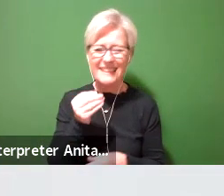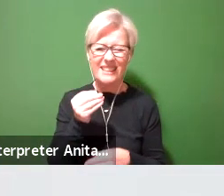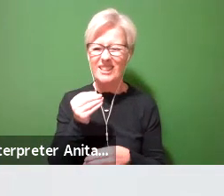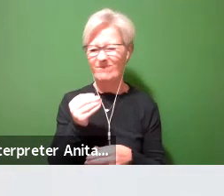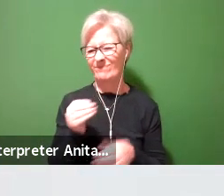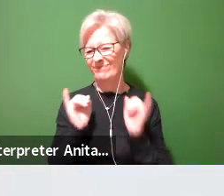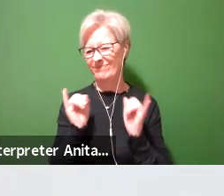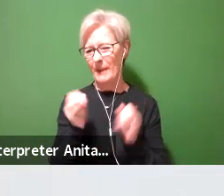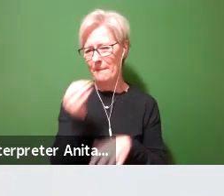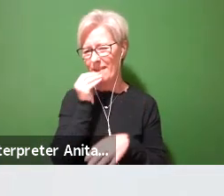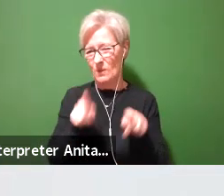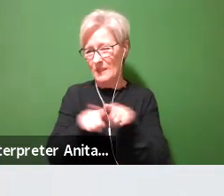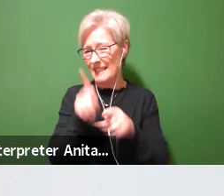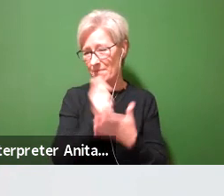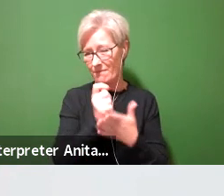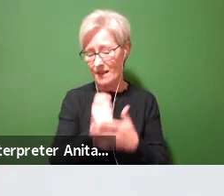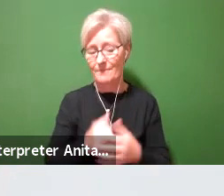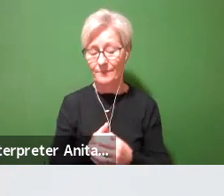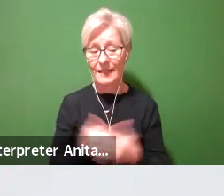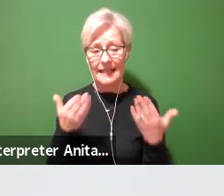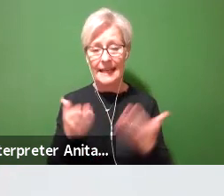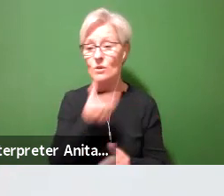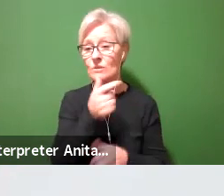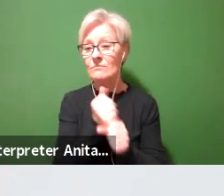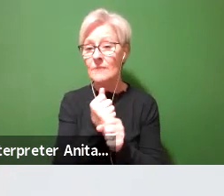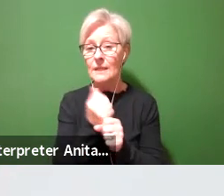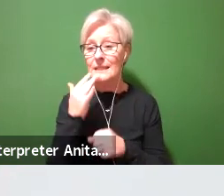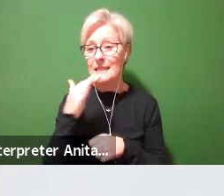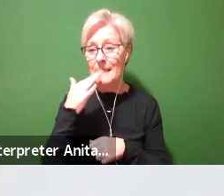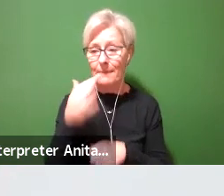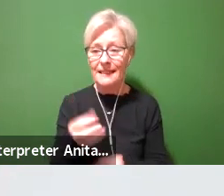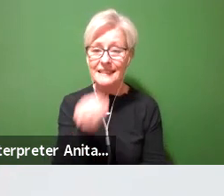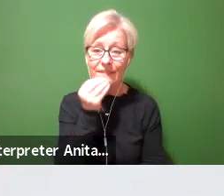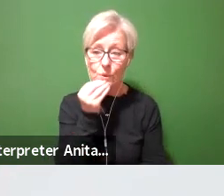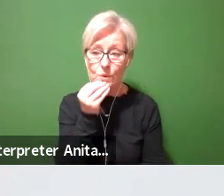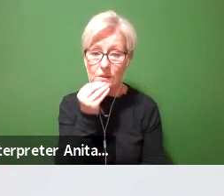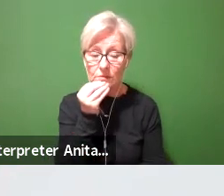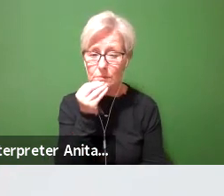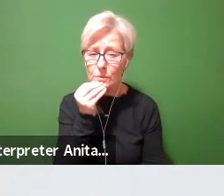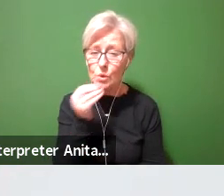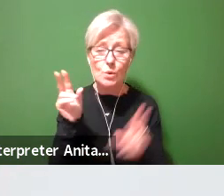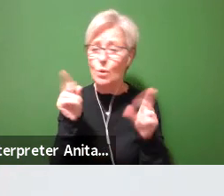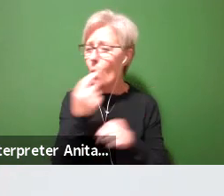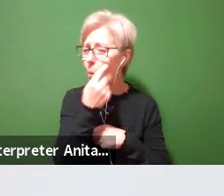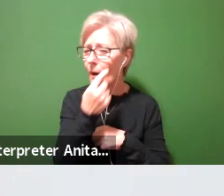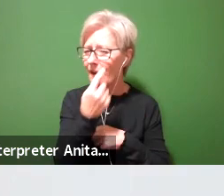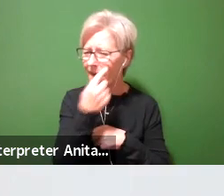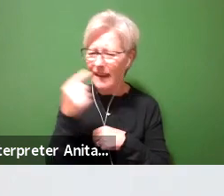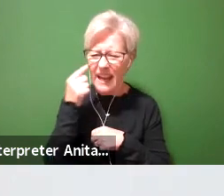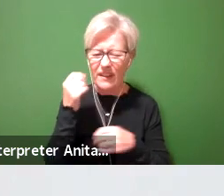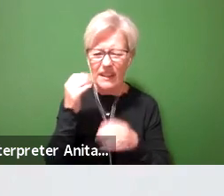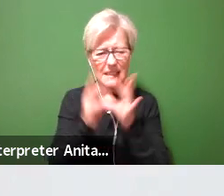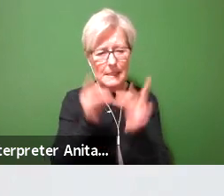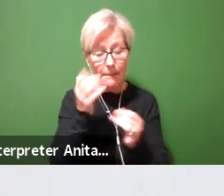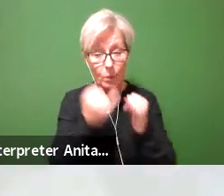Let's talk about spicy food. There's little or no evidence that it makes things worse, but some women report that their symptoms